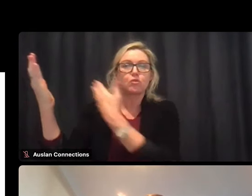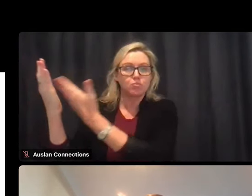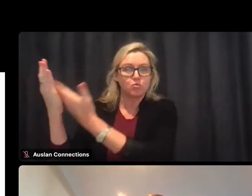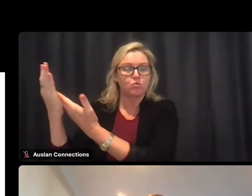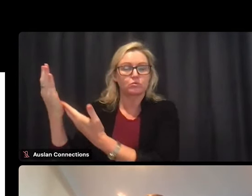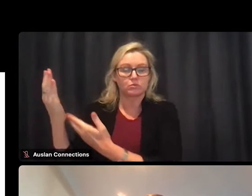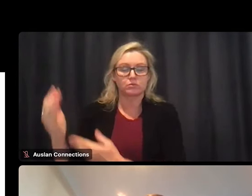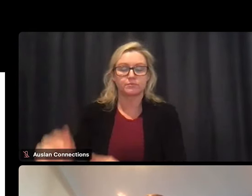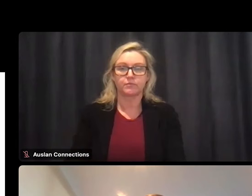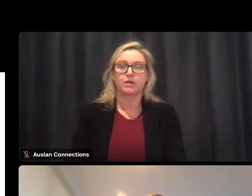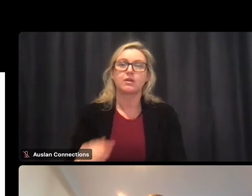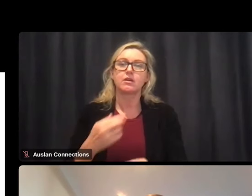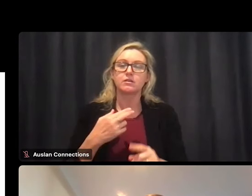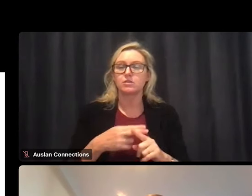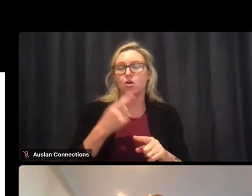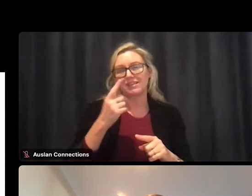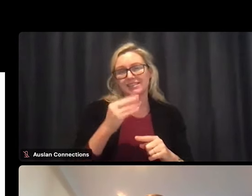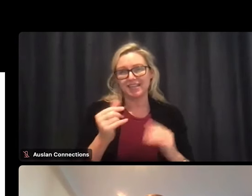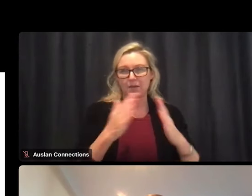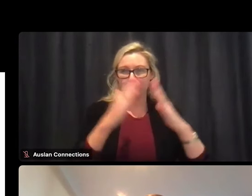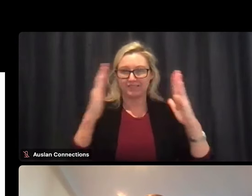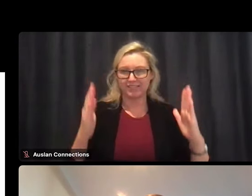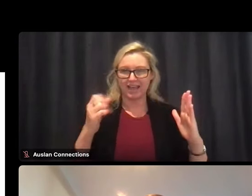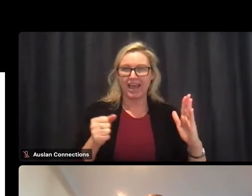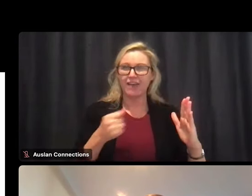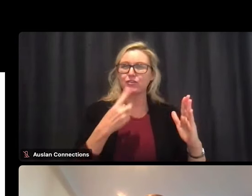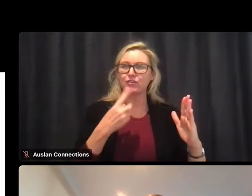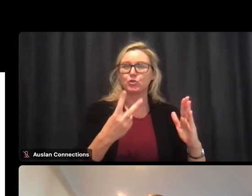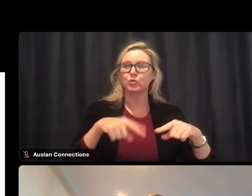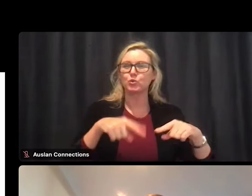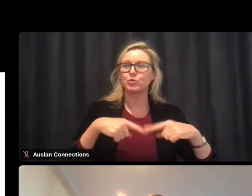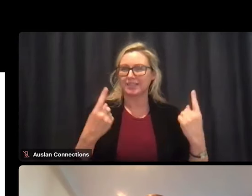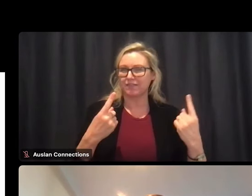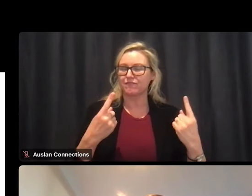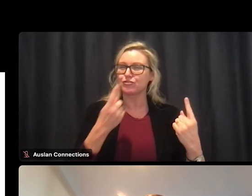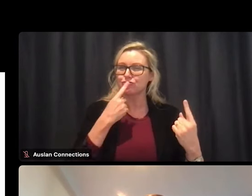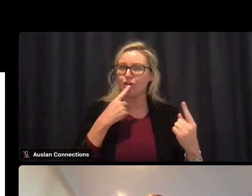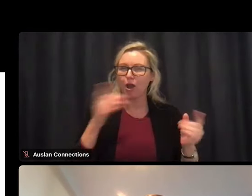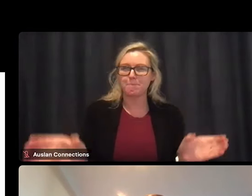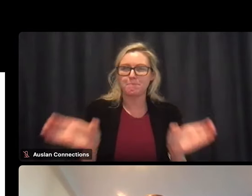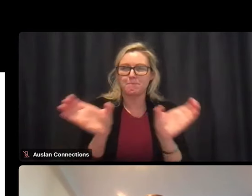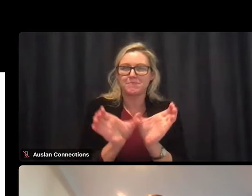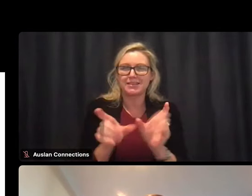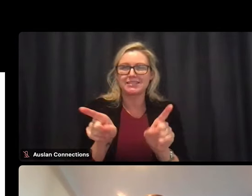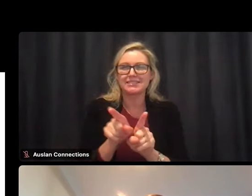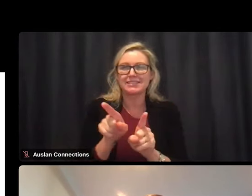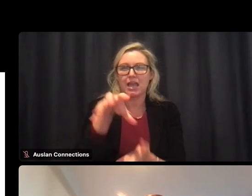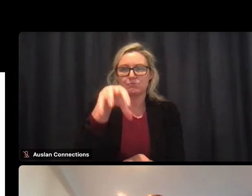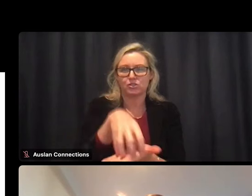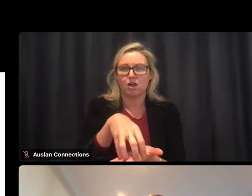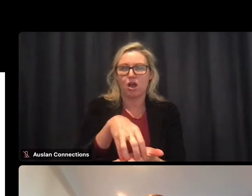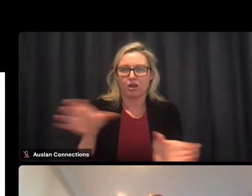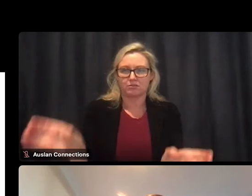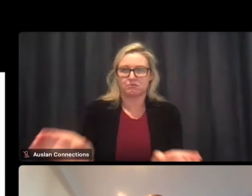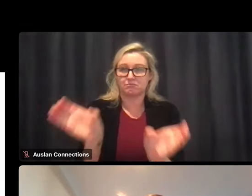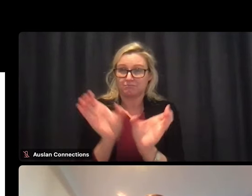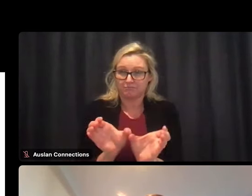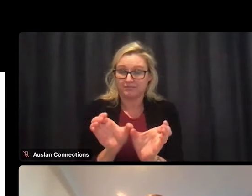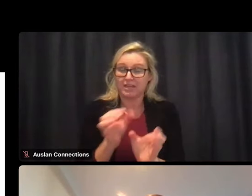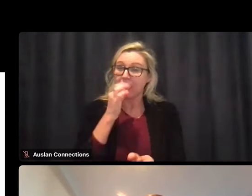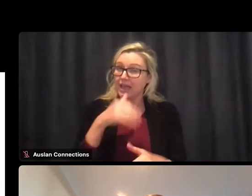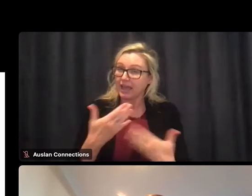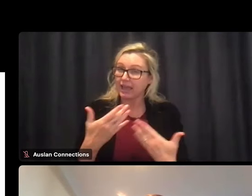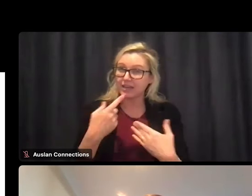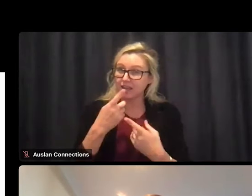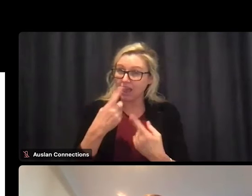kind of facilities that, co-located, operate on the same site. So do you have some advice on